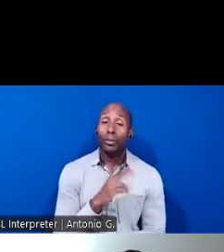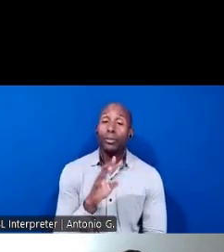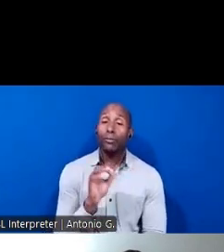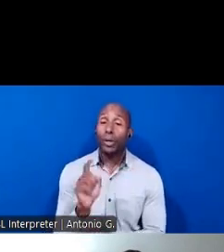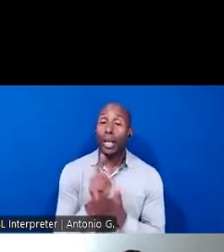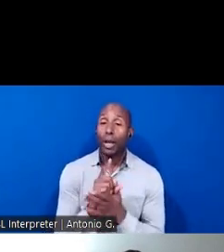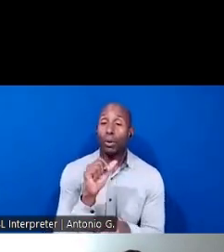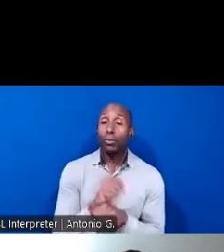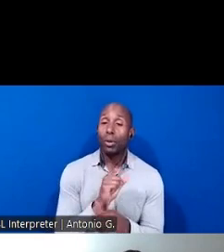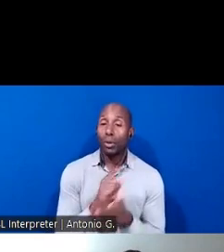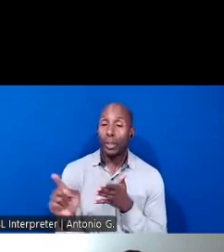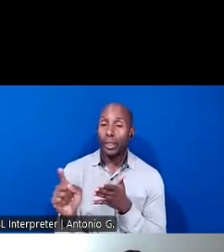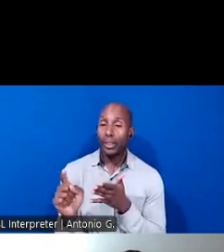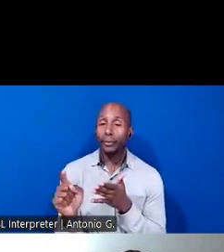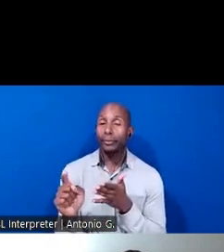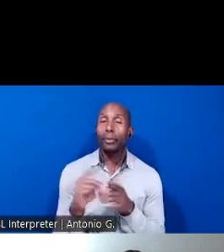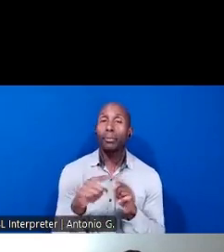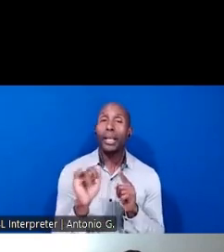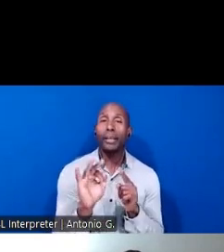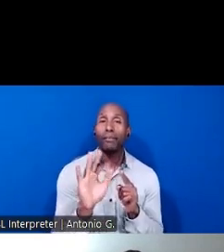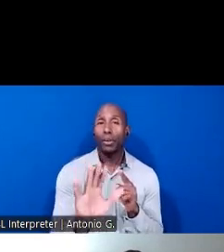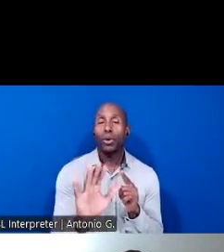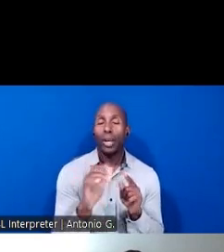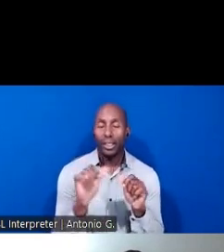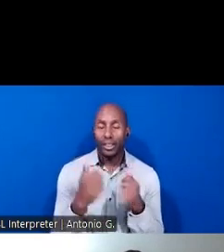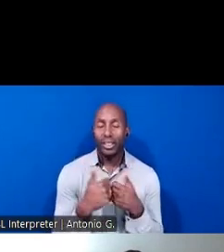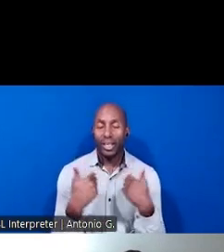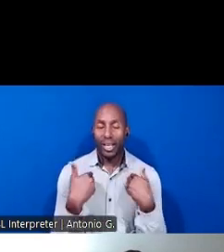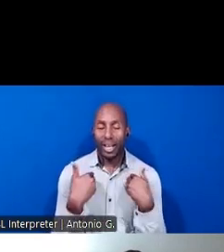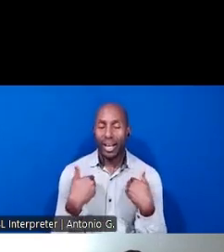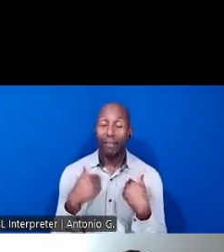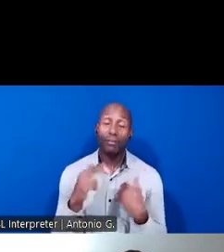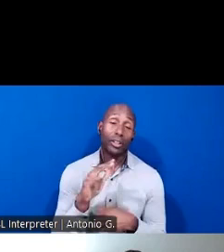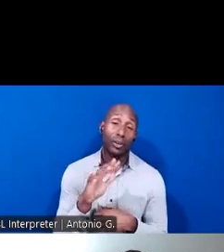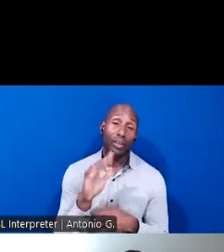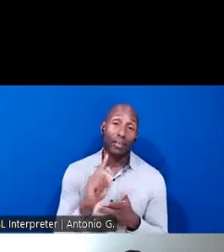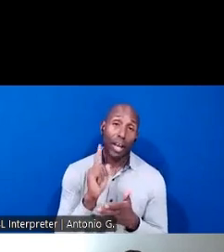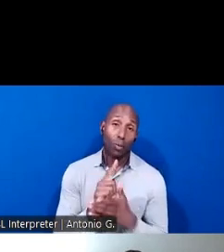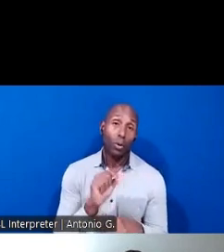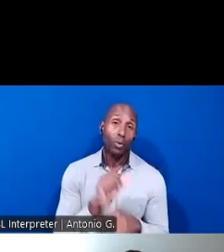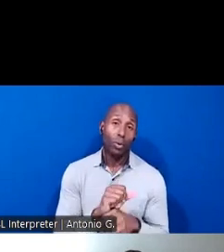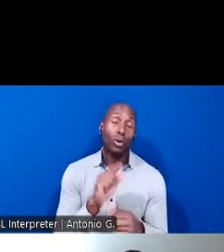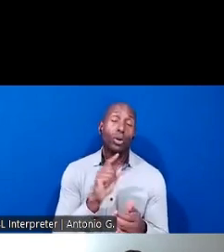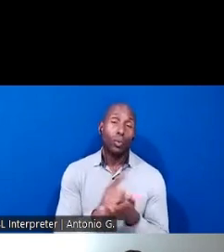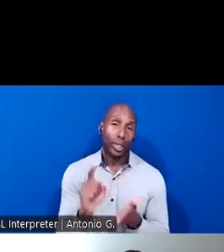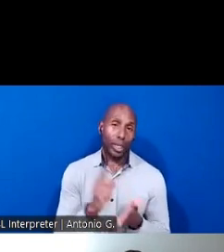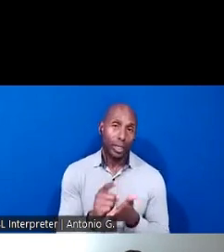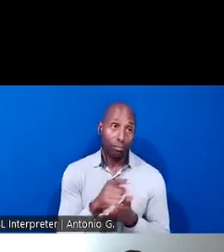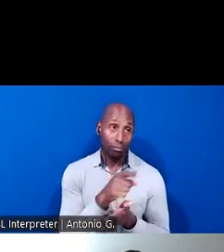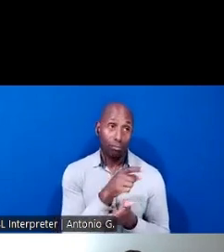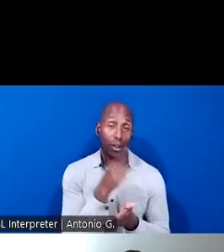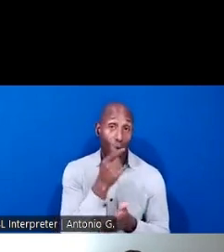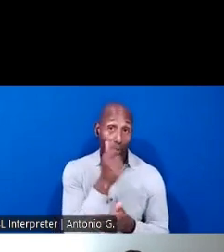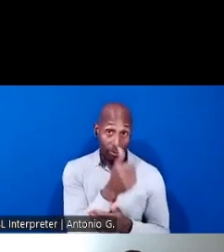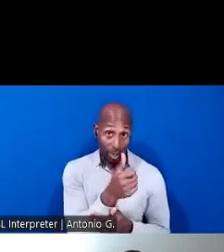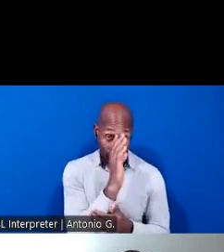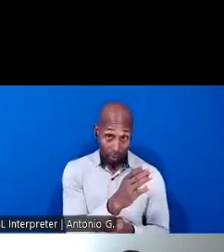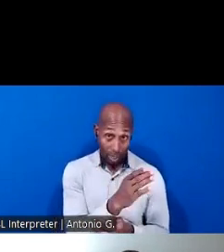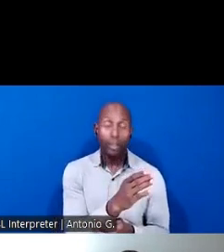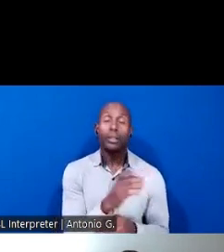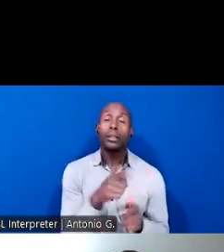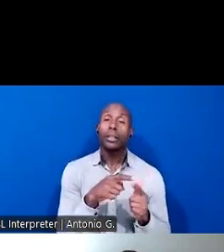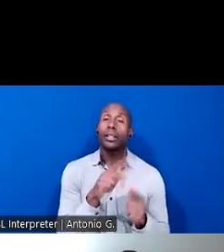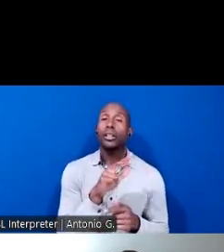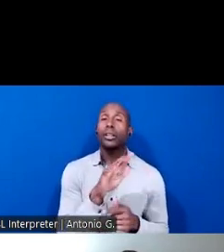period. But if your agency has, let's say, for example, a 35-hour work week, then 35 hours over